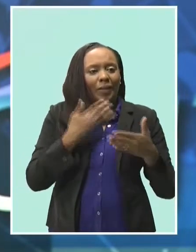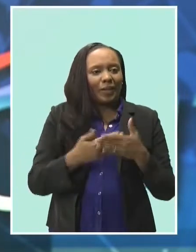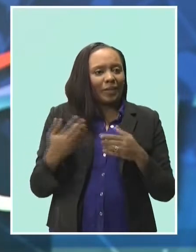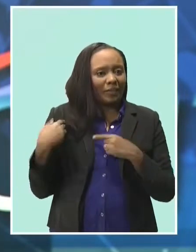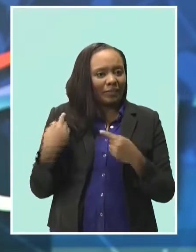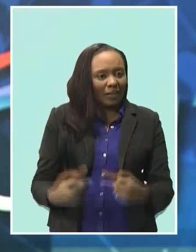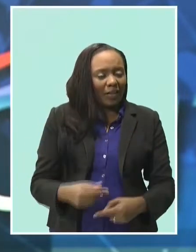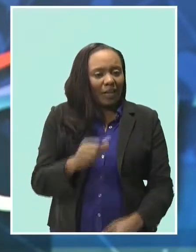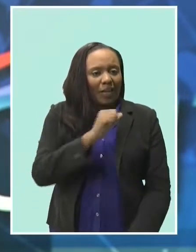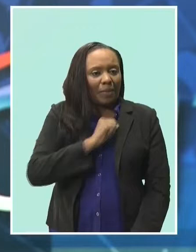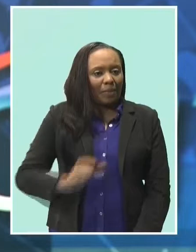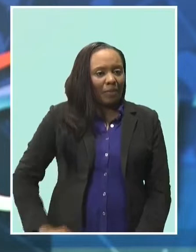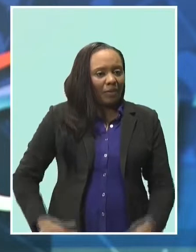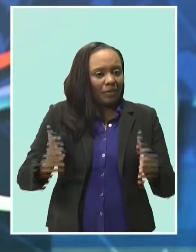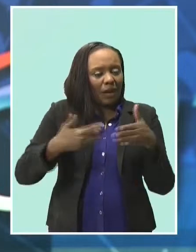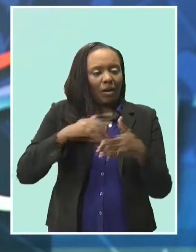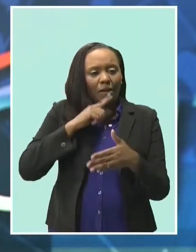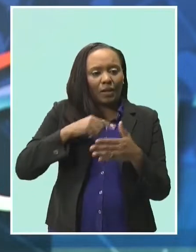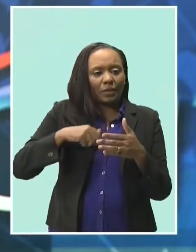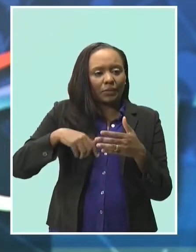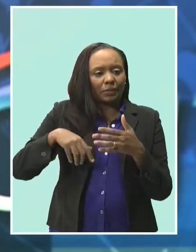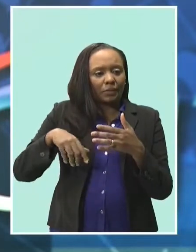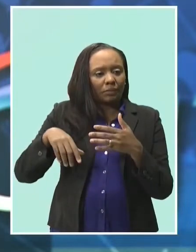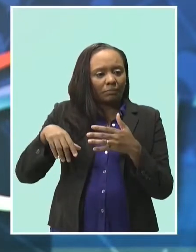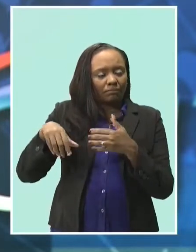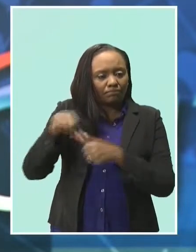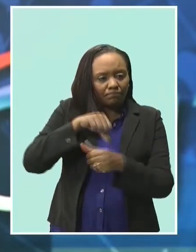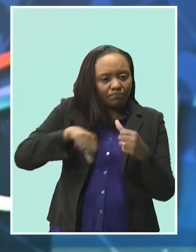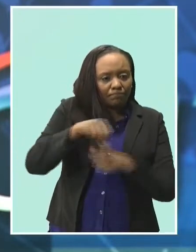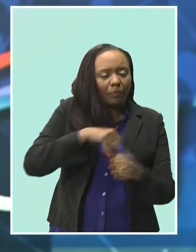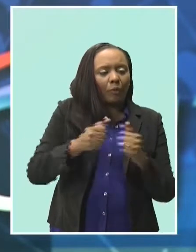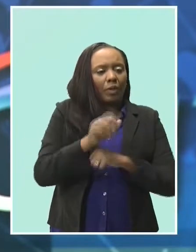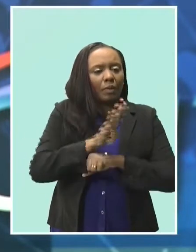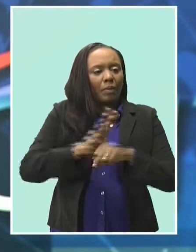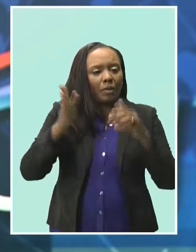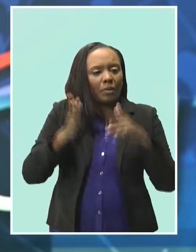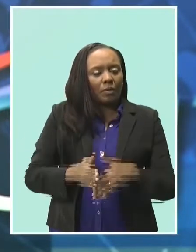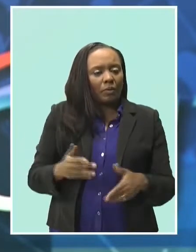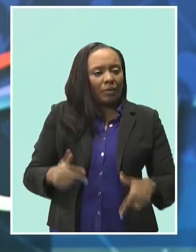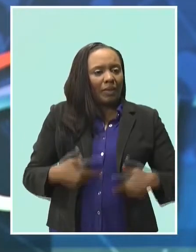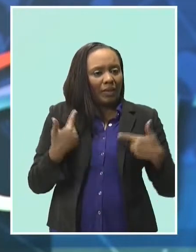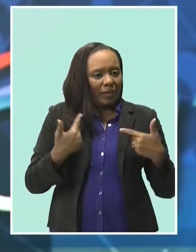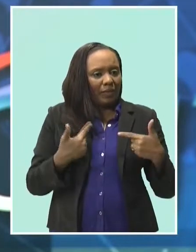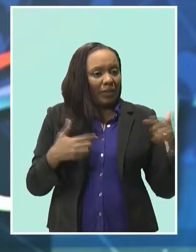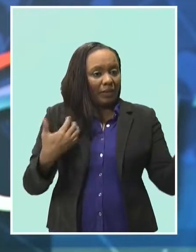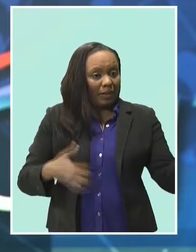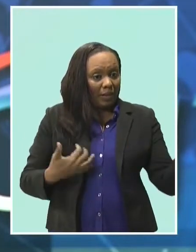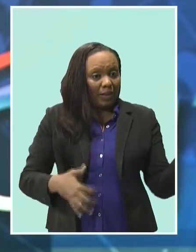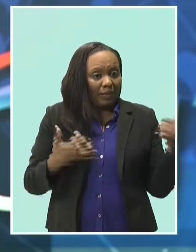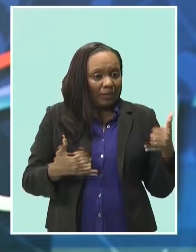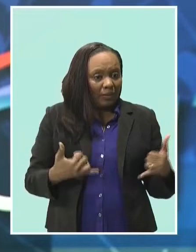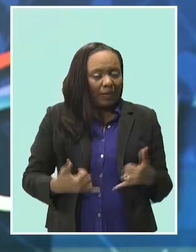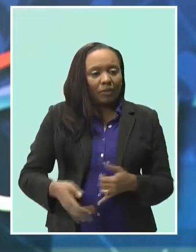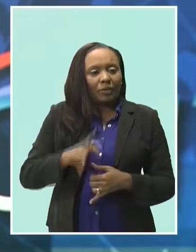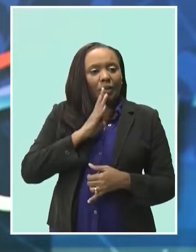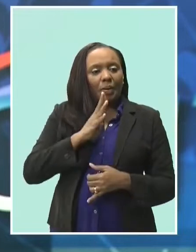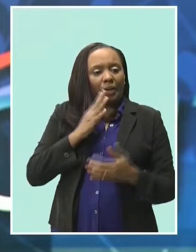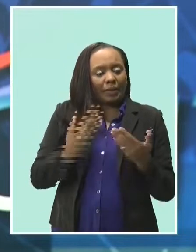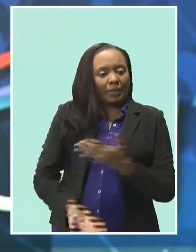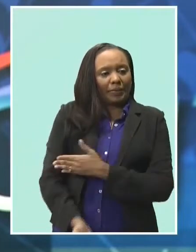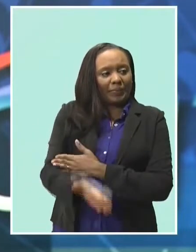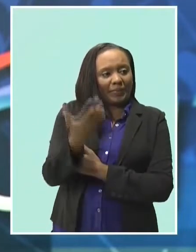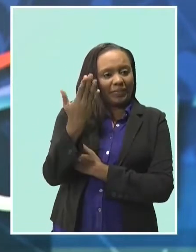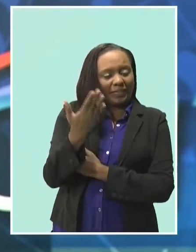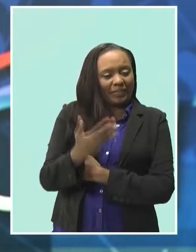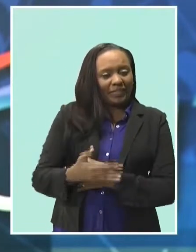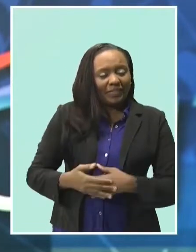Martinez Pandiani has been interacting with Barbadians in the South American country. He was speaking during CBC TV8's program Morning